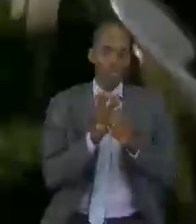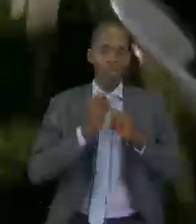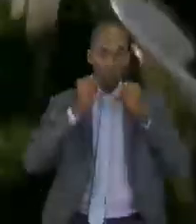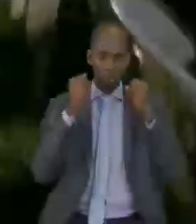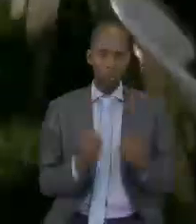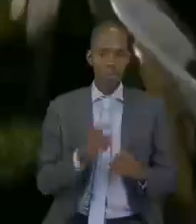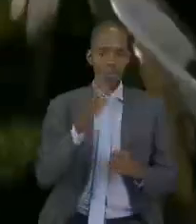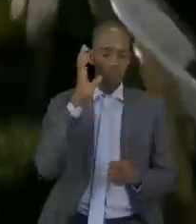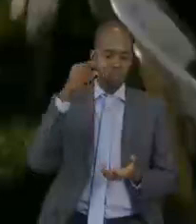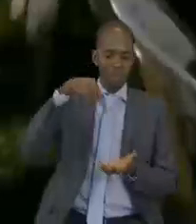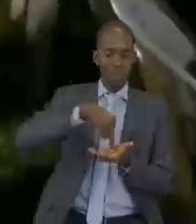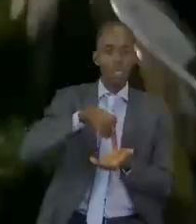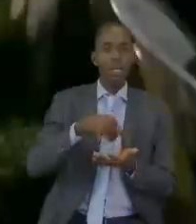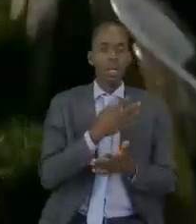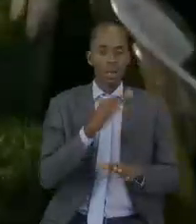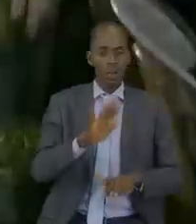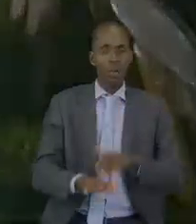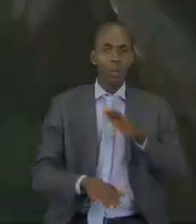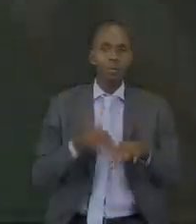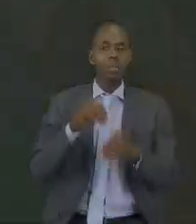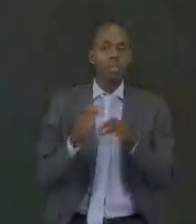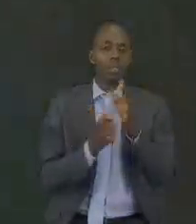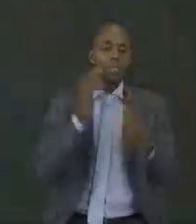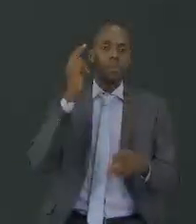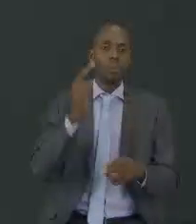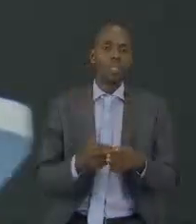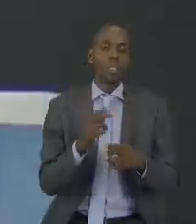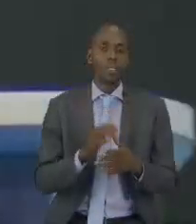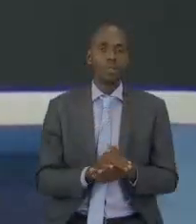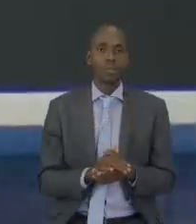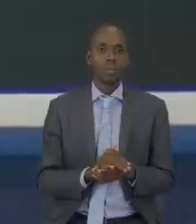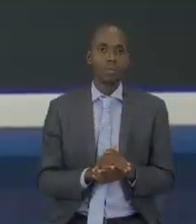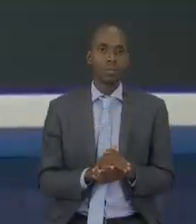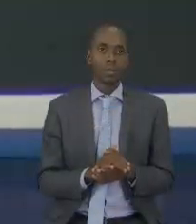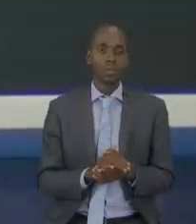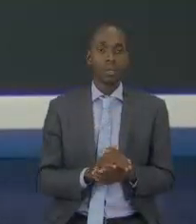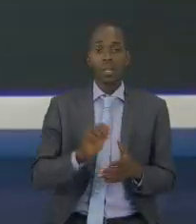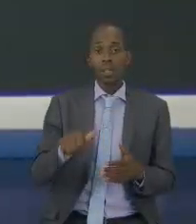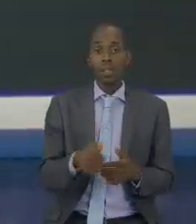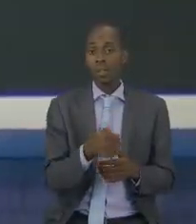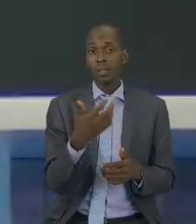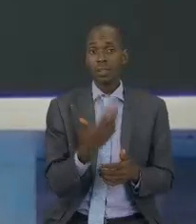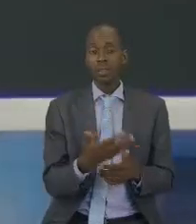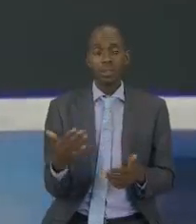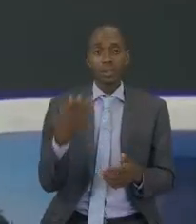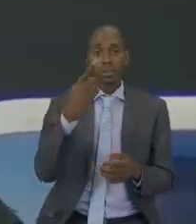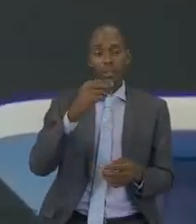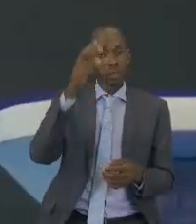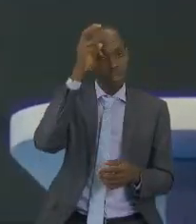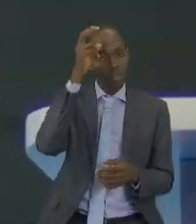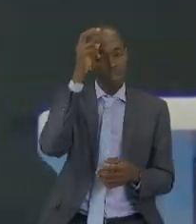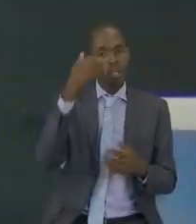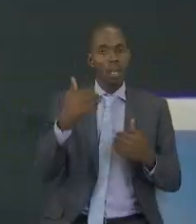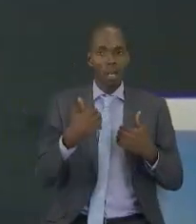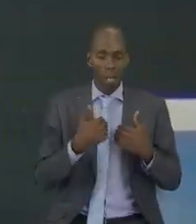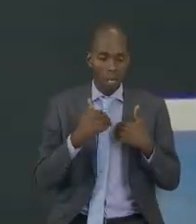You'll stand up and walk in Jesus' name. Anything the devil has